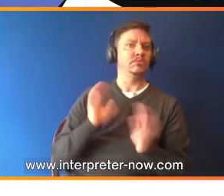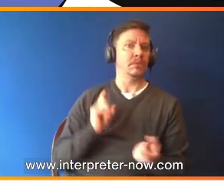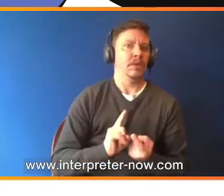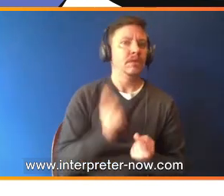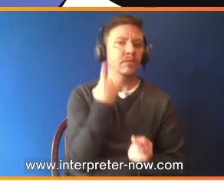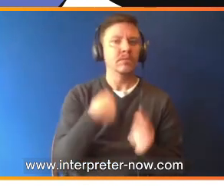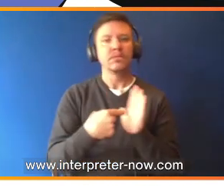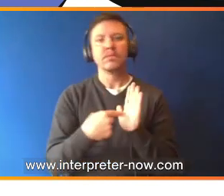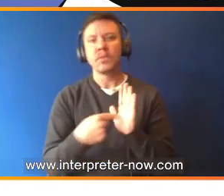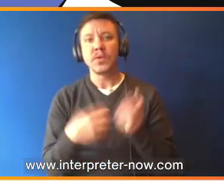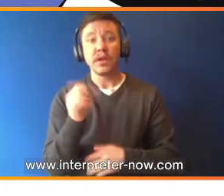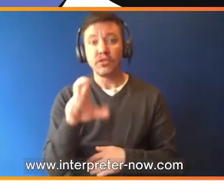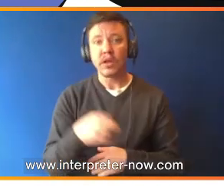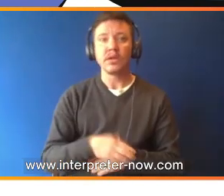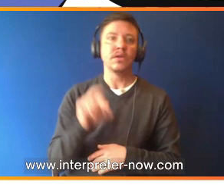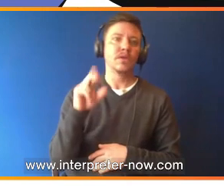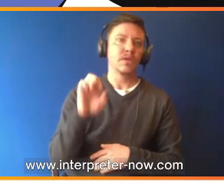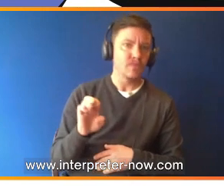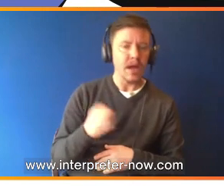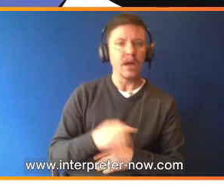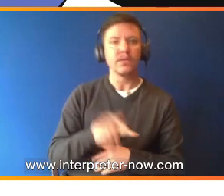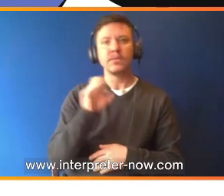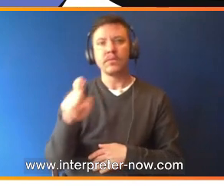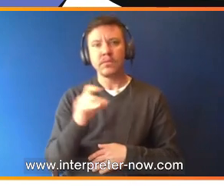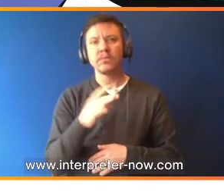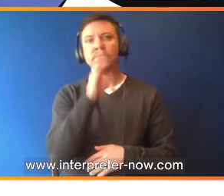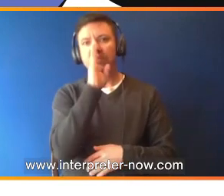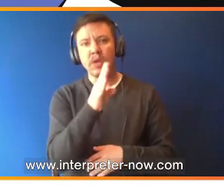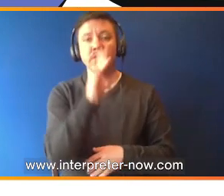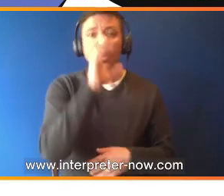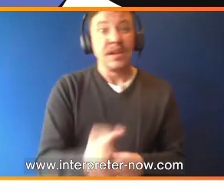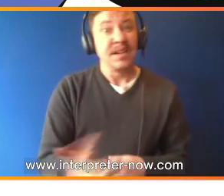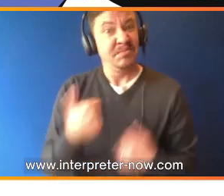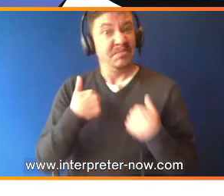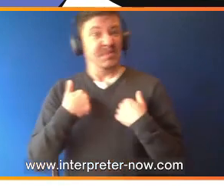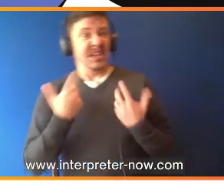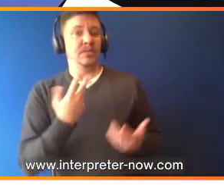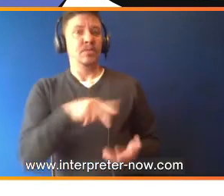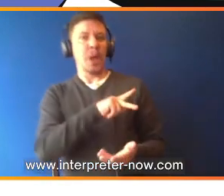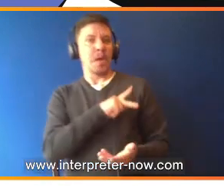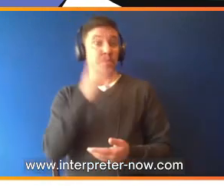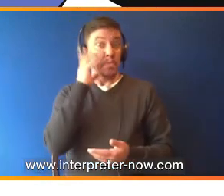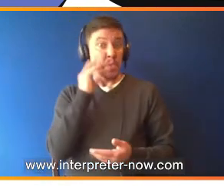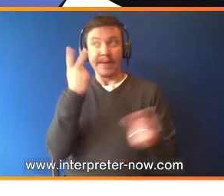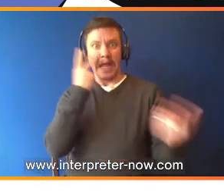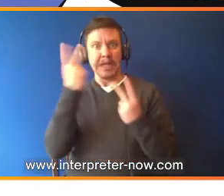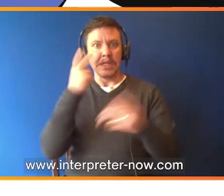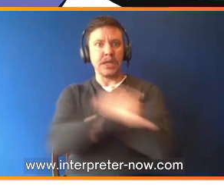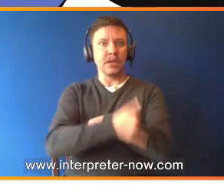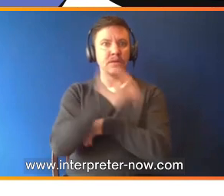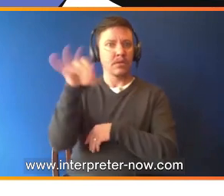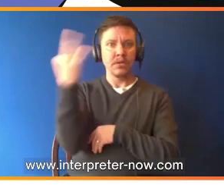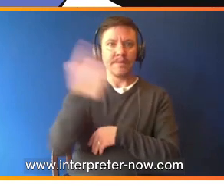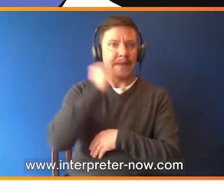is seen as French, and that should surpass any other identity, such as race, ethnicity, gender,